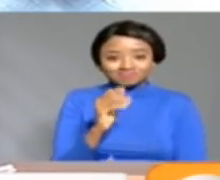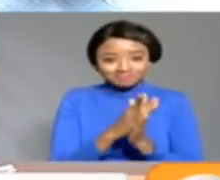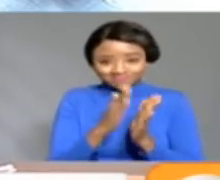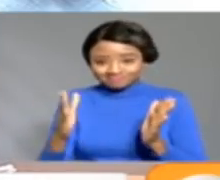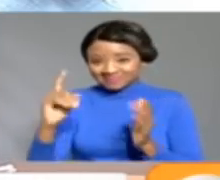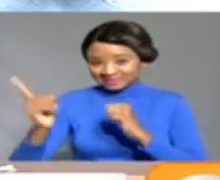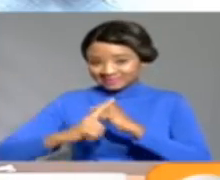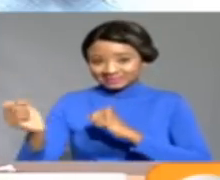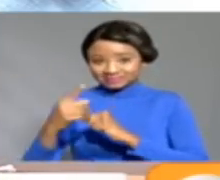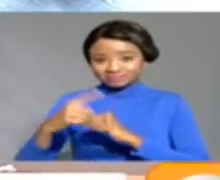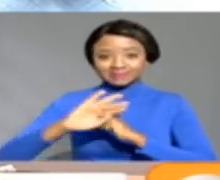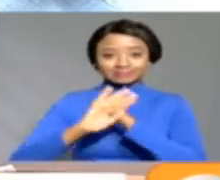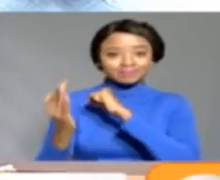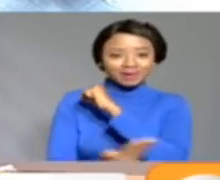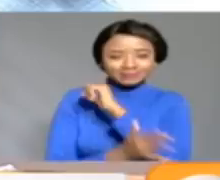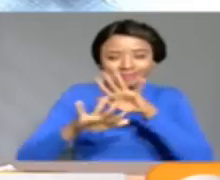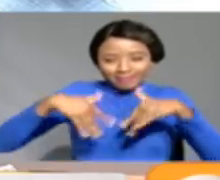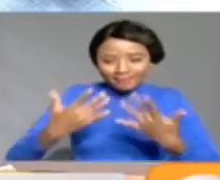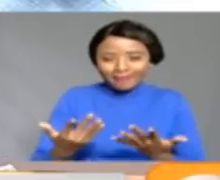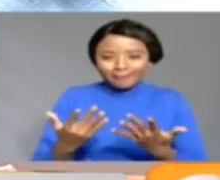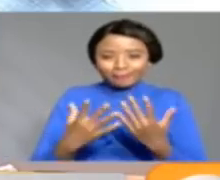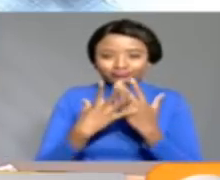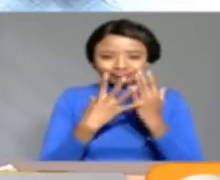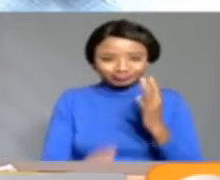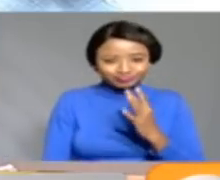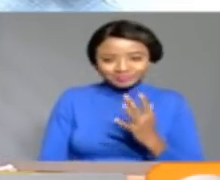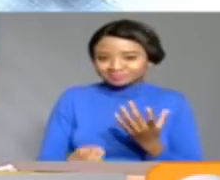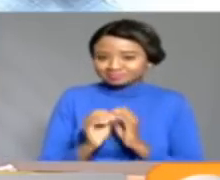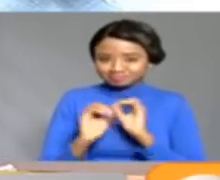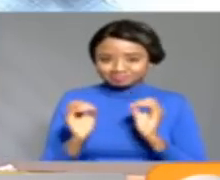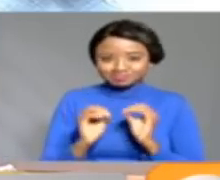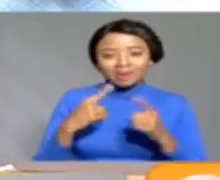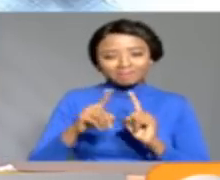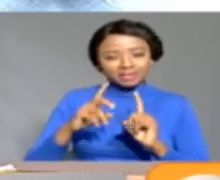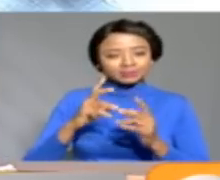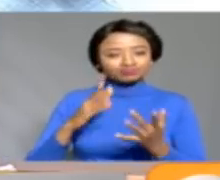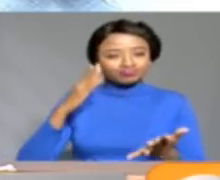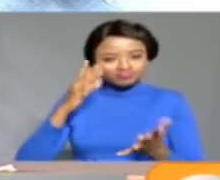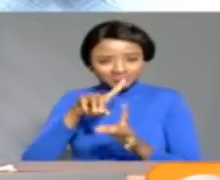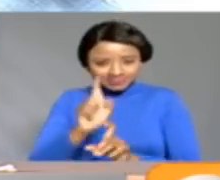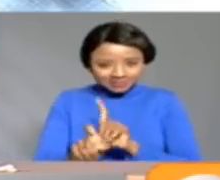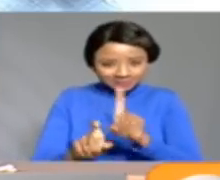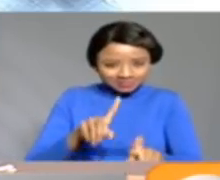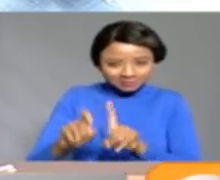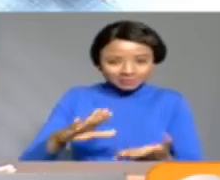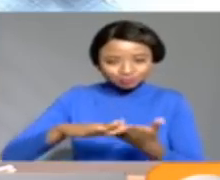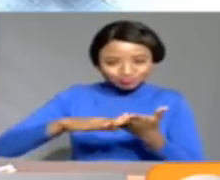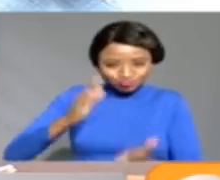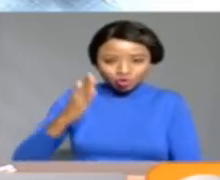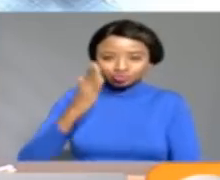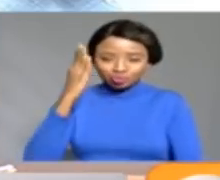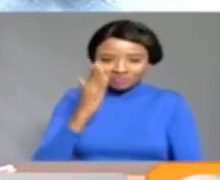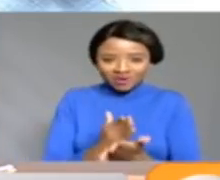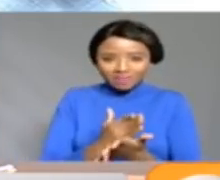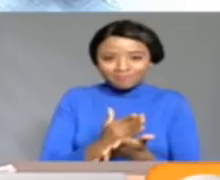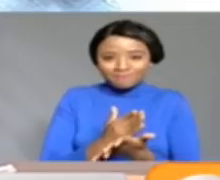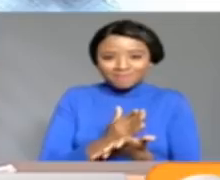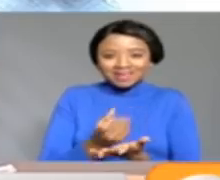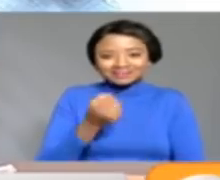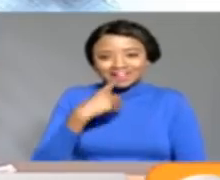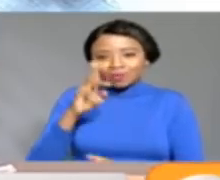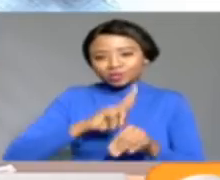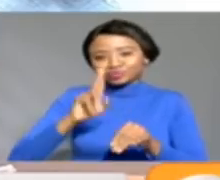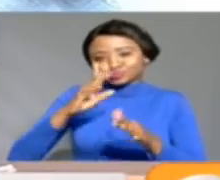was terminated. He says further tests will be conducted to ascertain the drug that was used on her before the fetus was